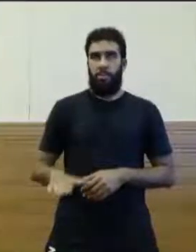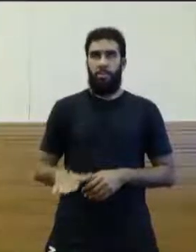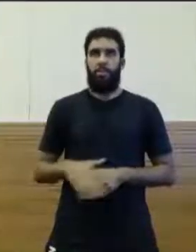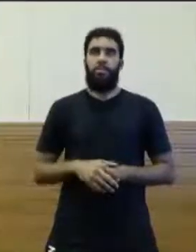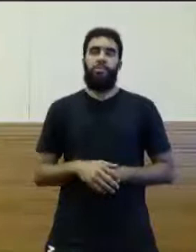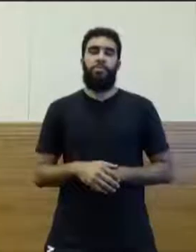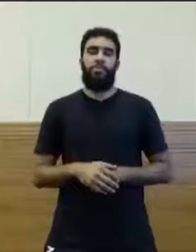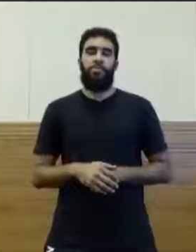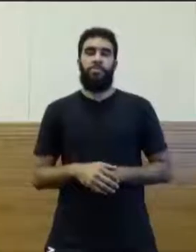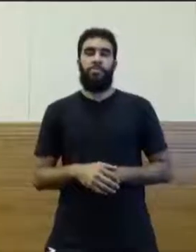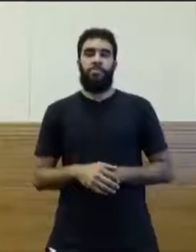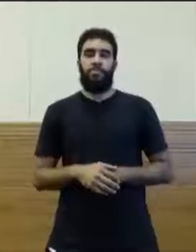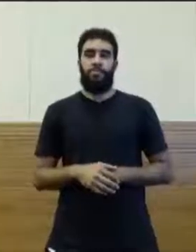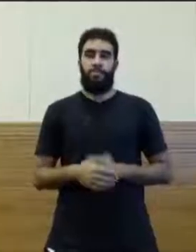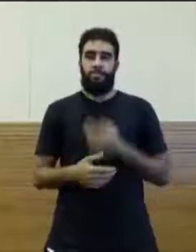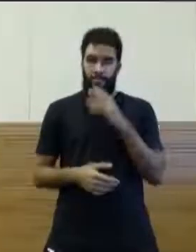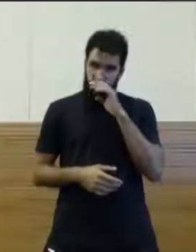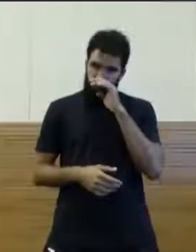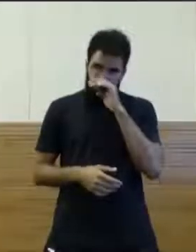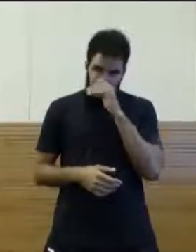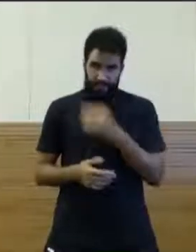2,